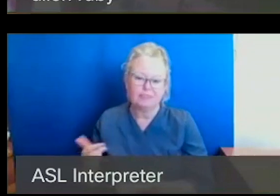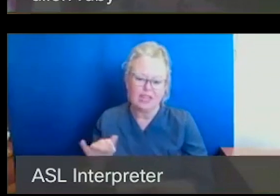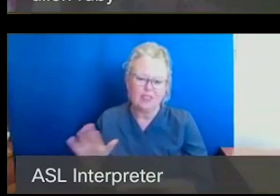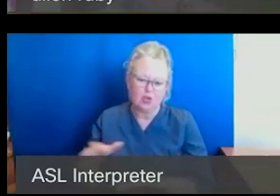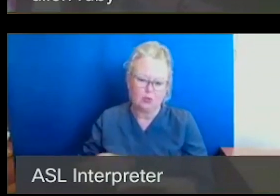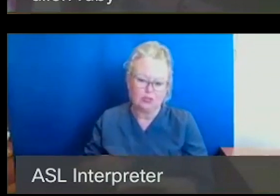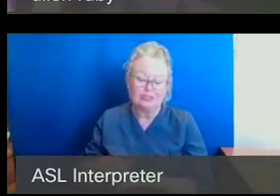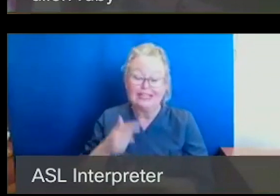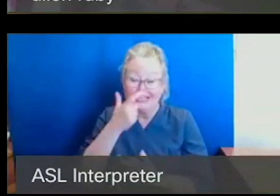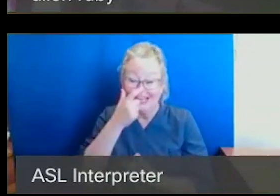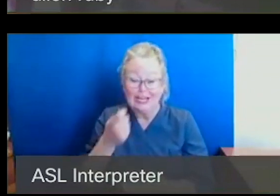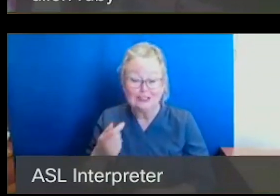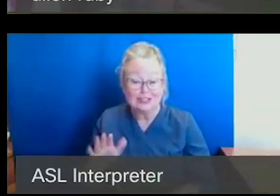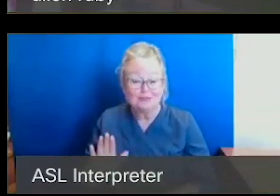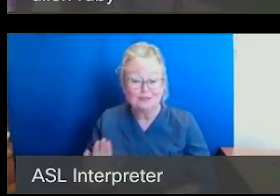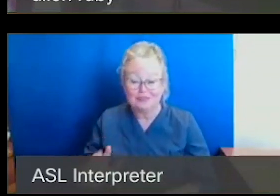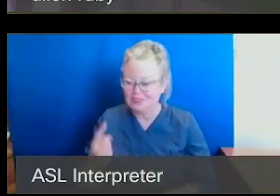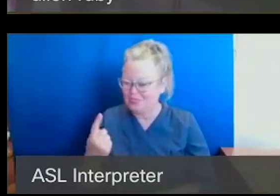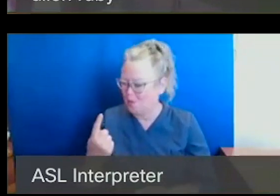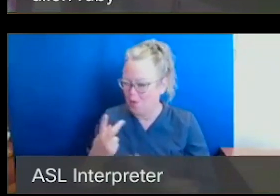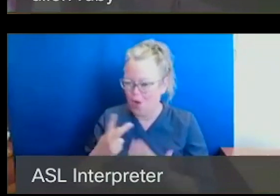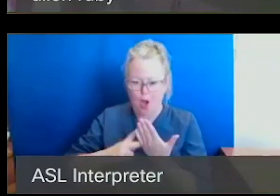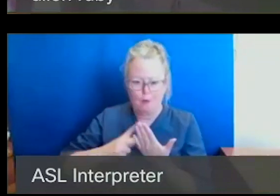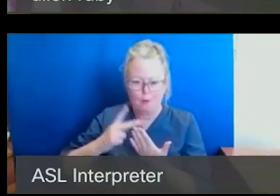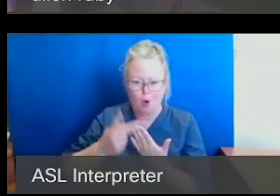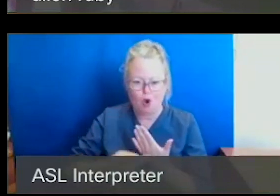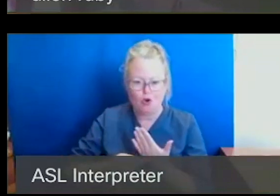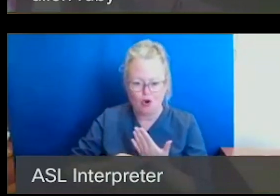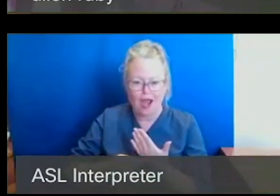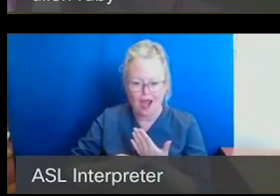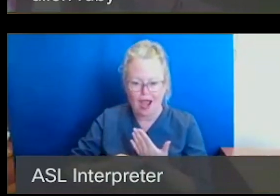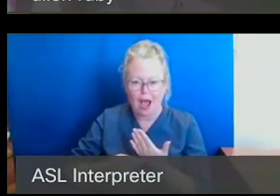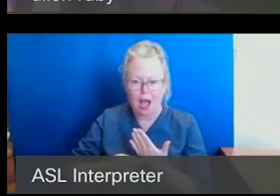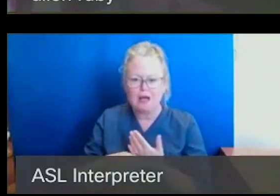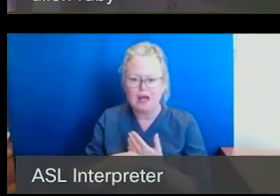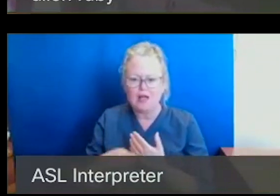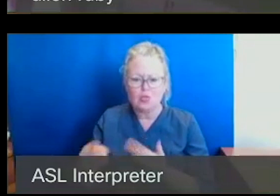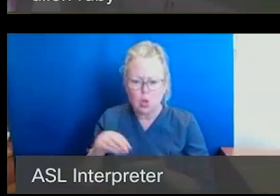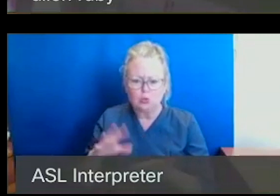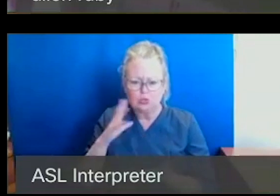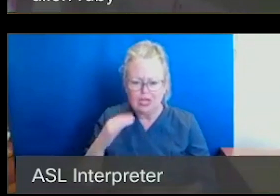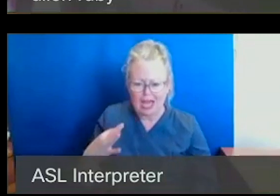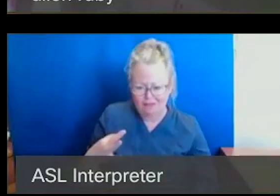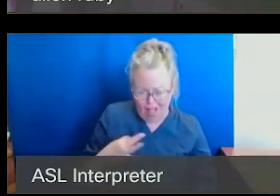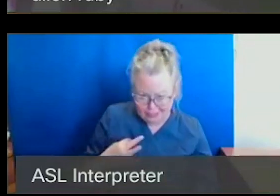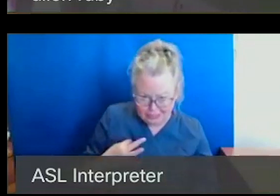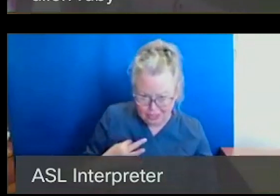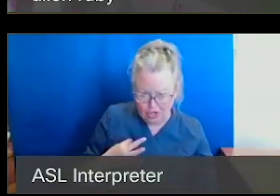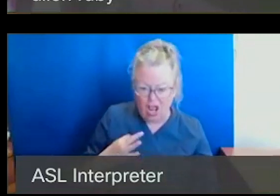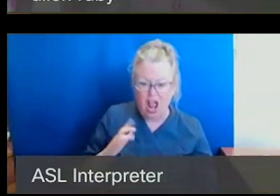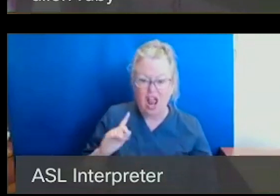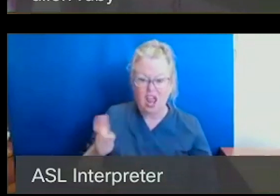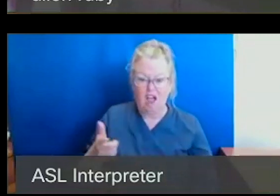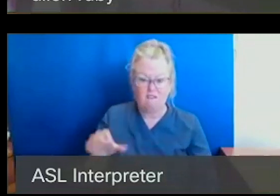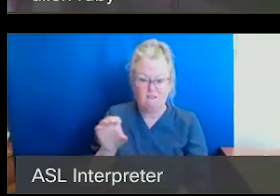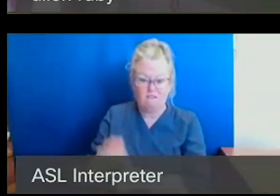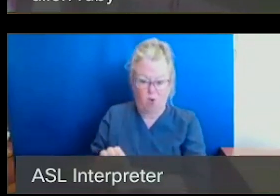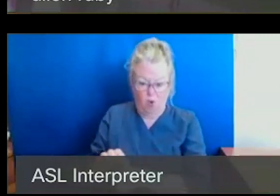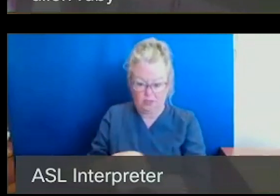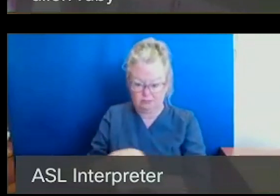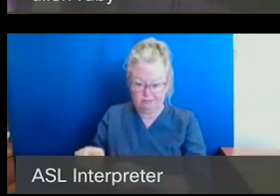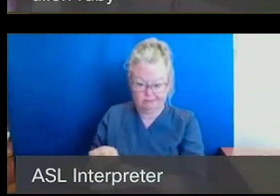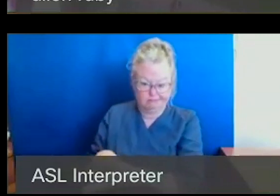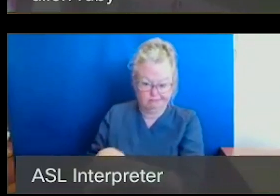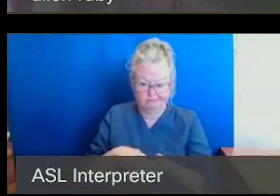finding there was the program was initially voluntary and then mandatory. And one finding was